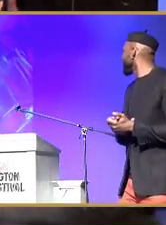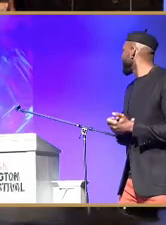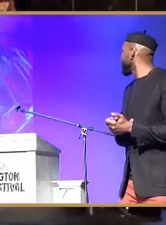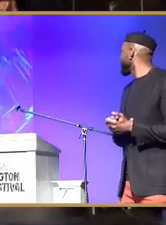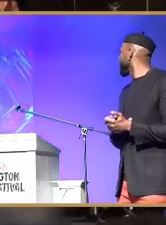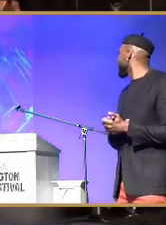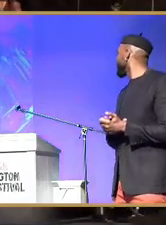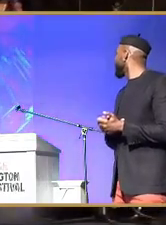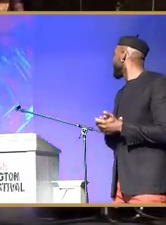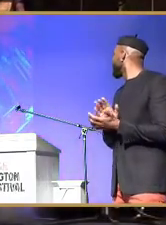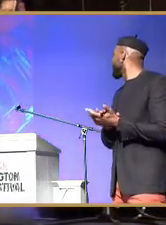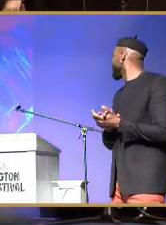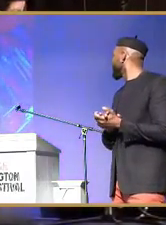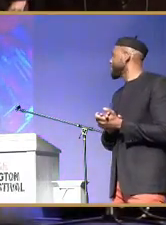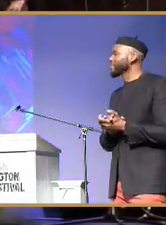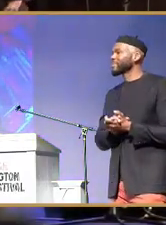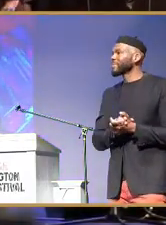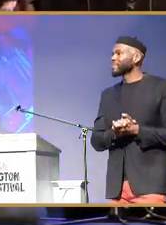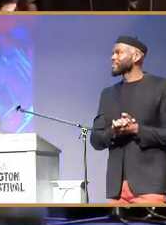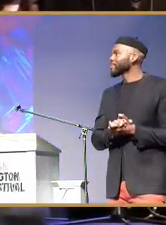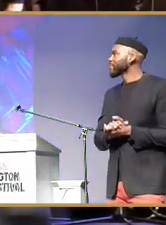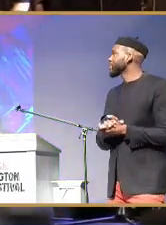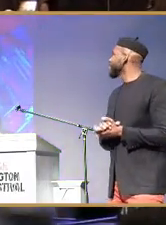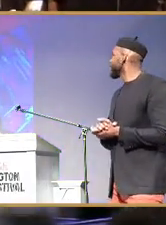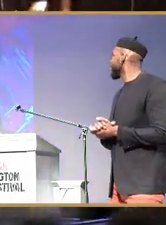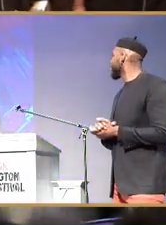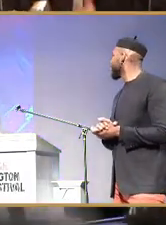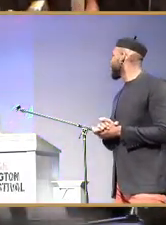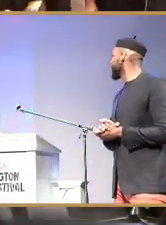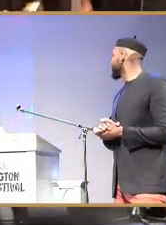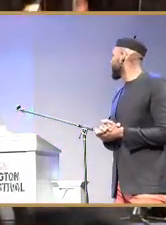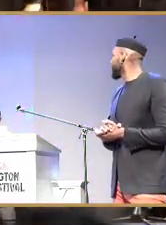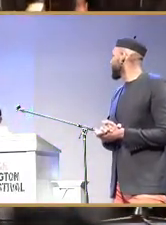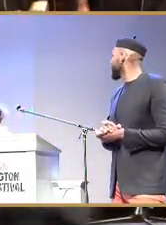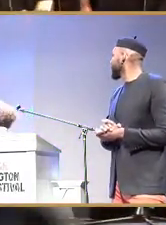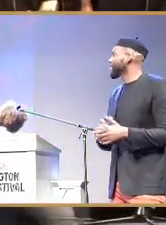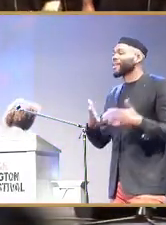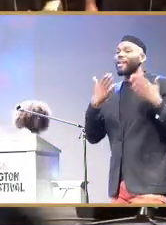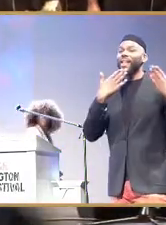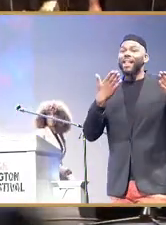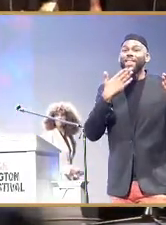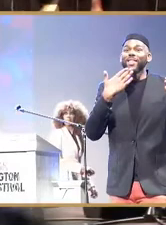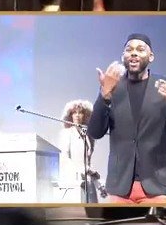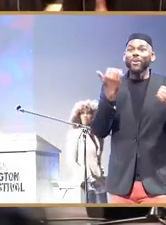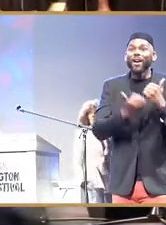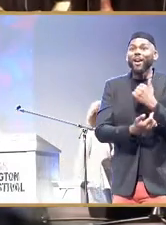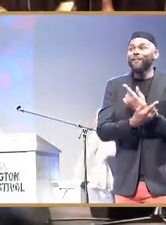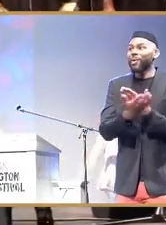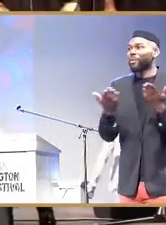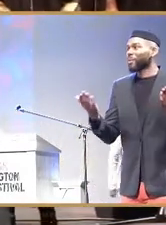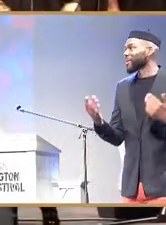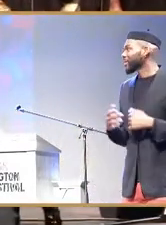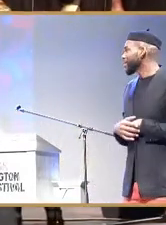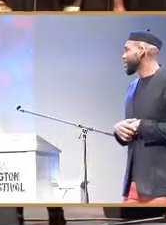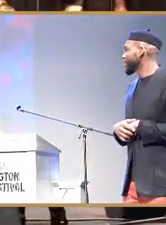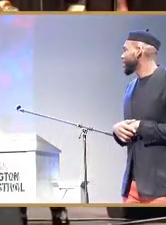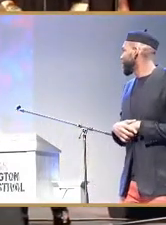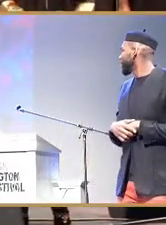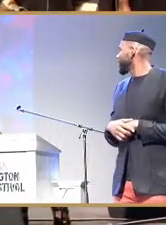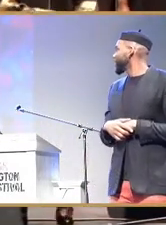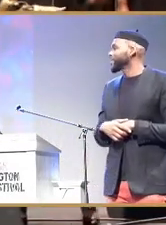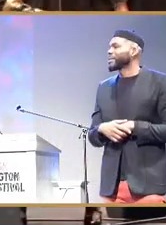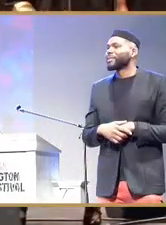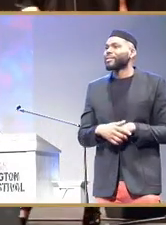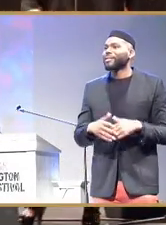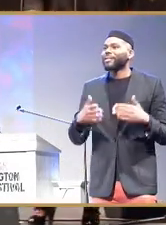behalf of all our performers, the Ellington students, amen, faculty, amen, and thank staff, you everybody, and the March on Washington Film Festival,